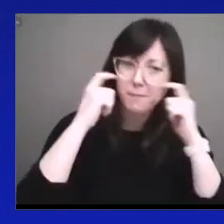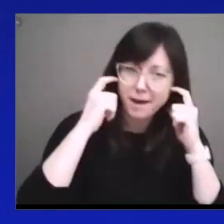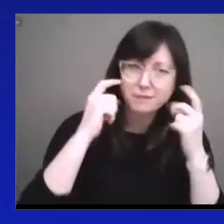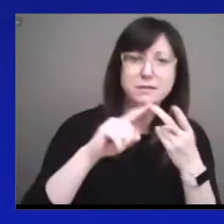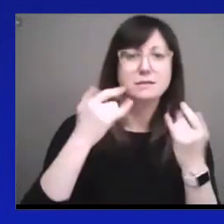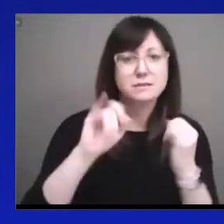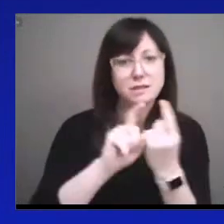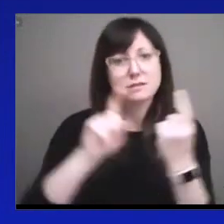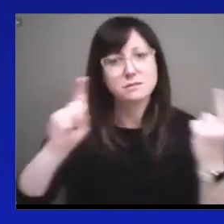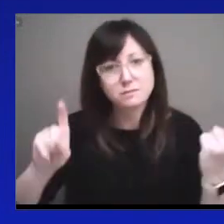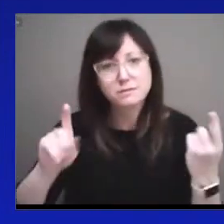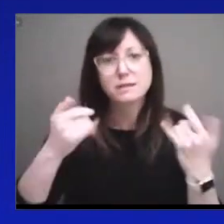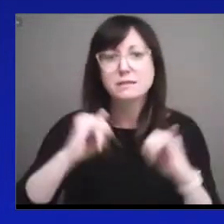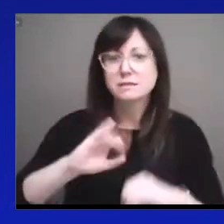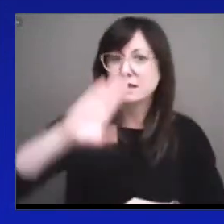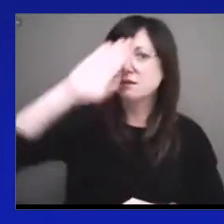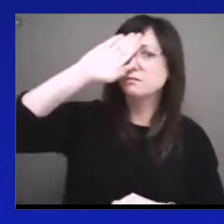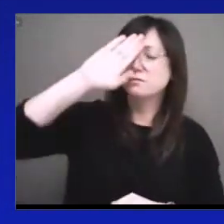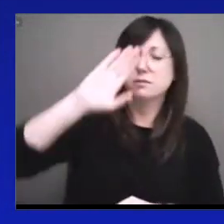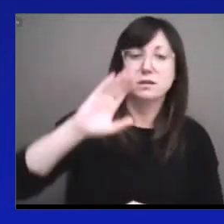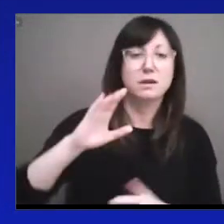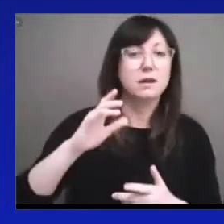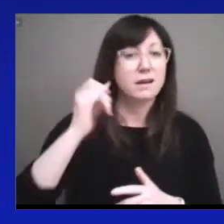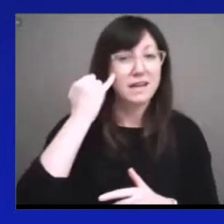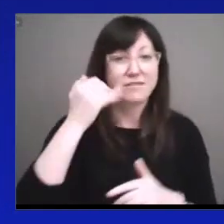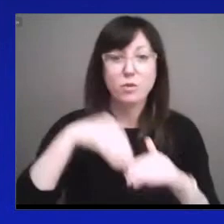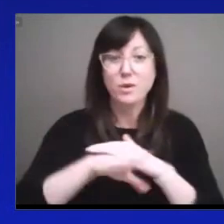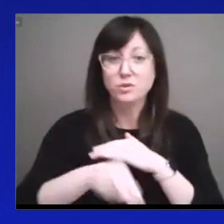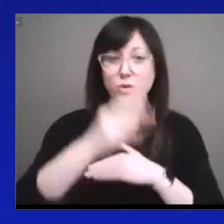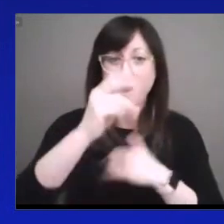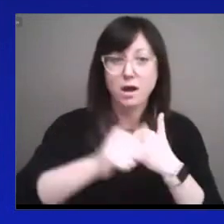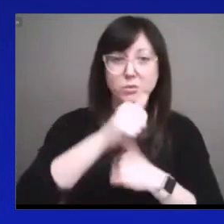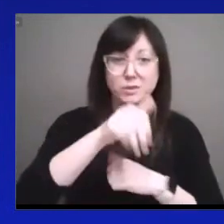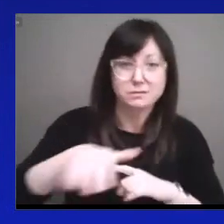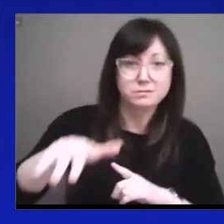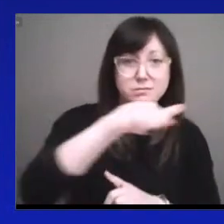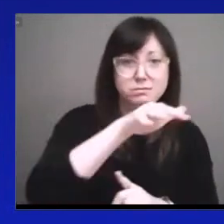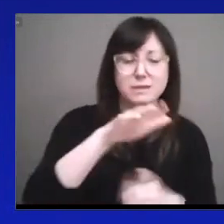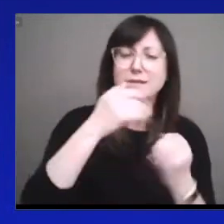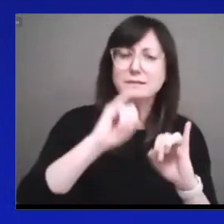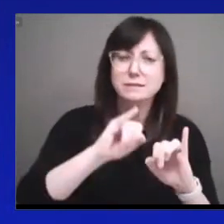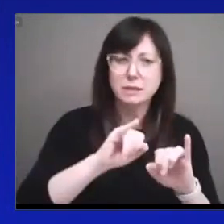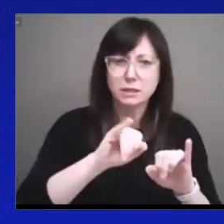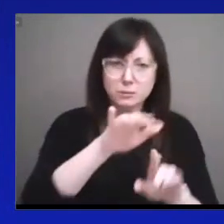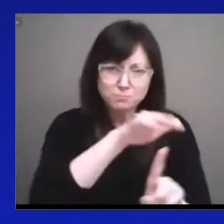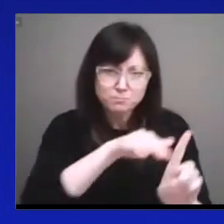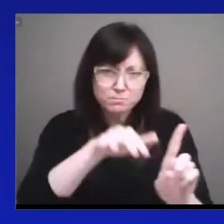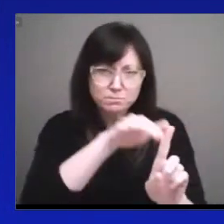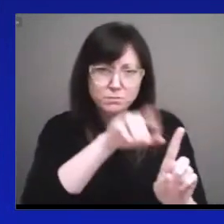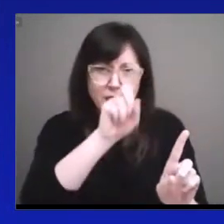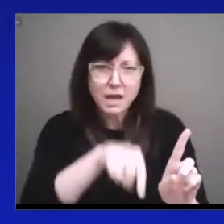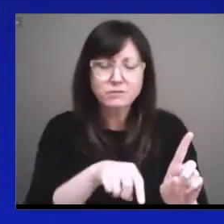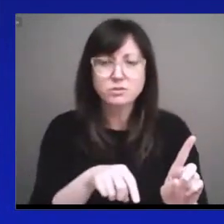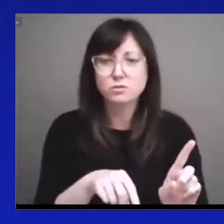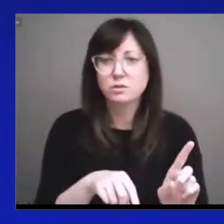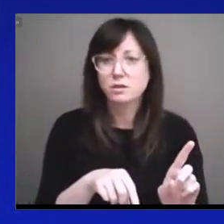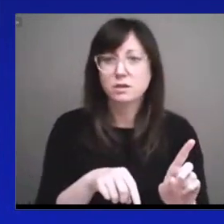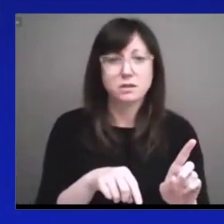distance, the screening in high risk settings that needs to happen. And so there's no rationale for treating people